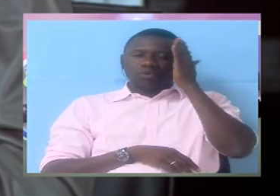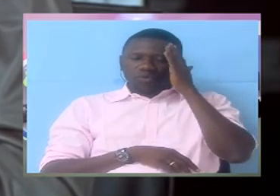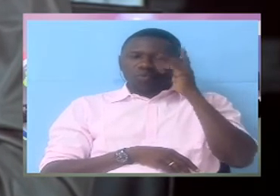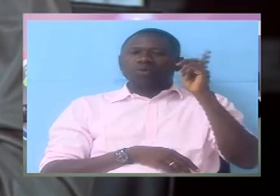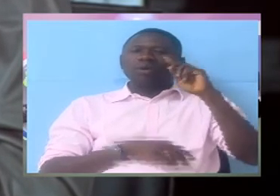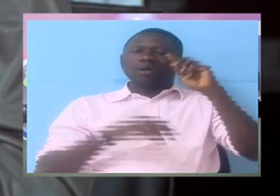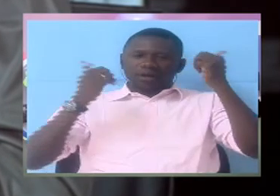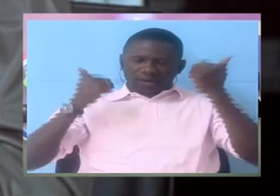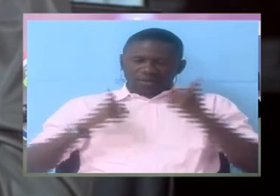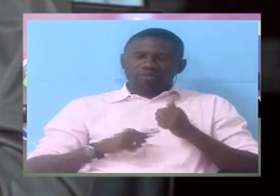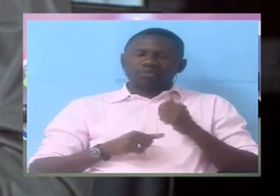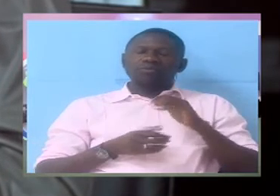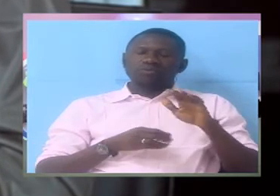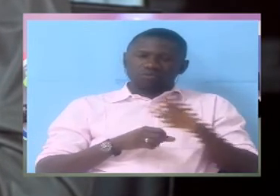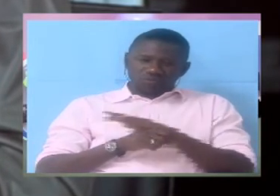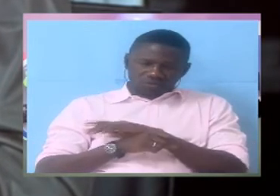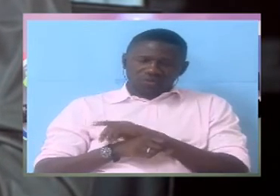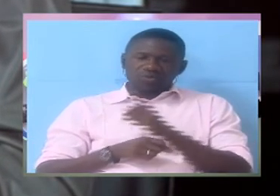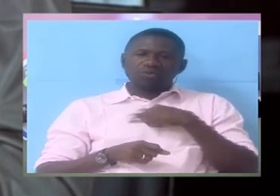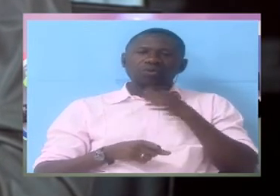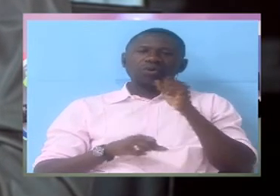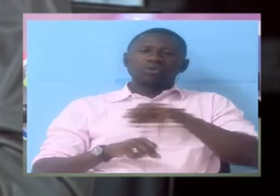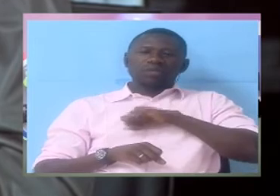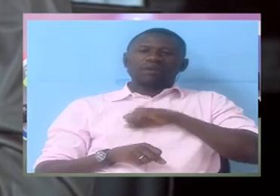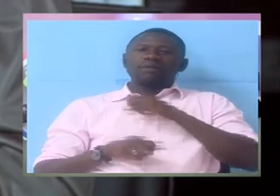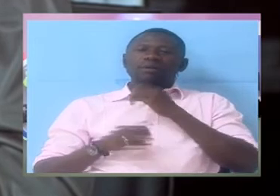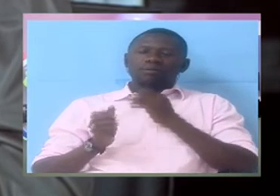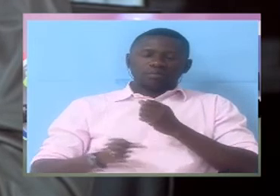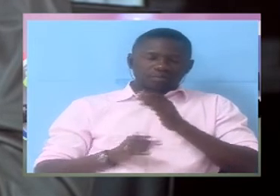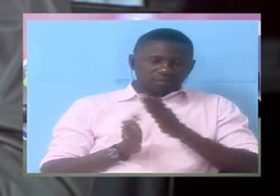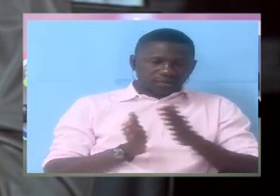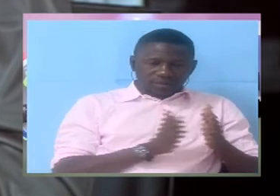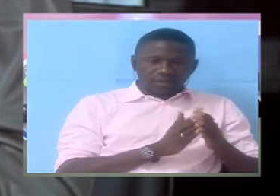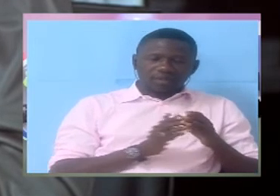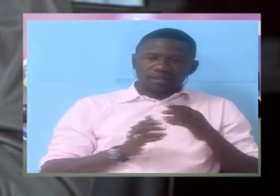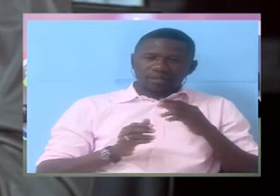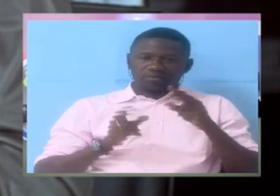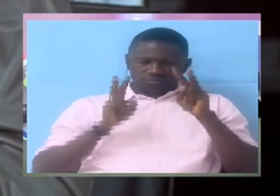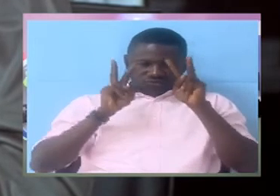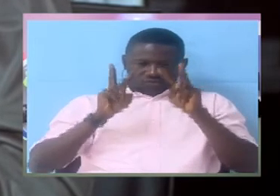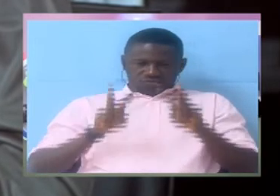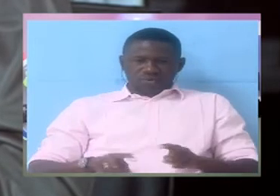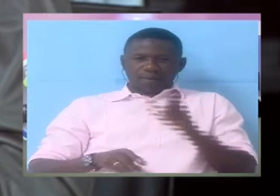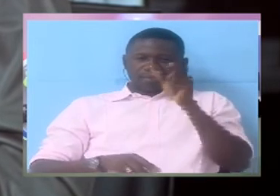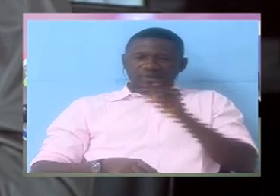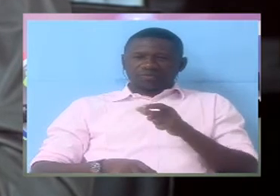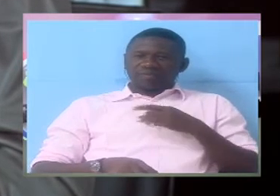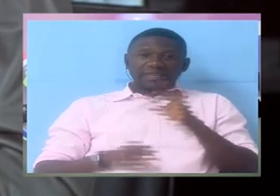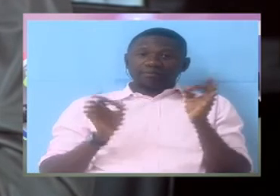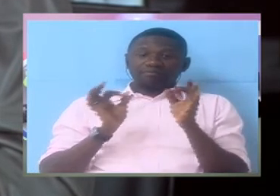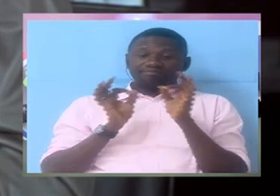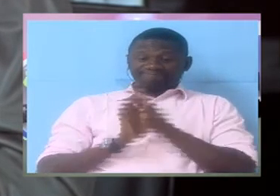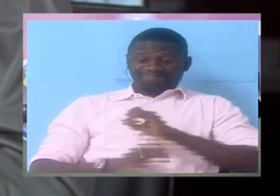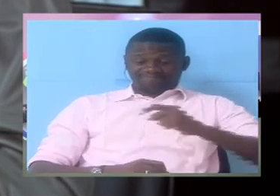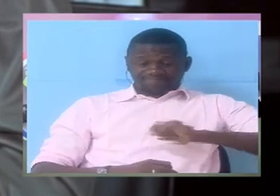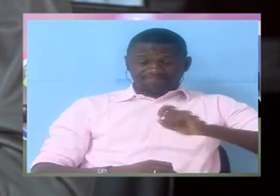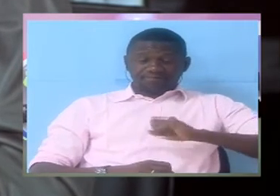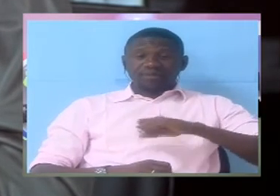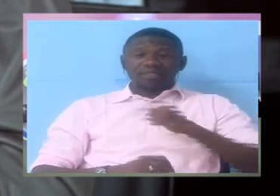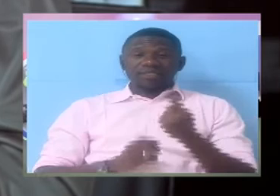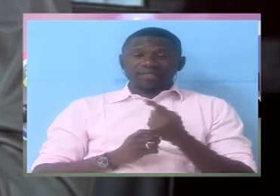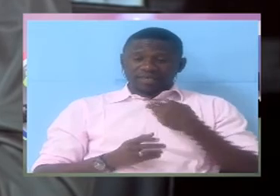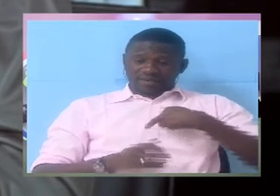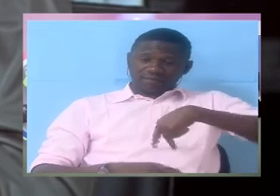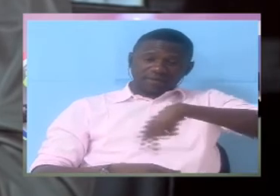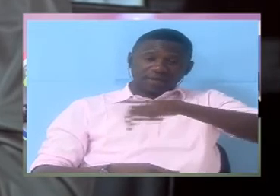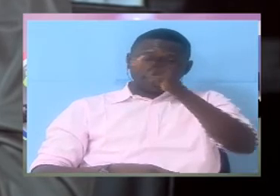You yourselves can even set up a plan. You can dress up somebody with very expensive things and leave this person